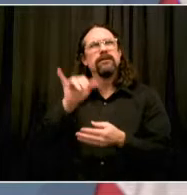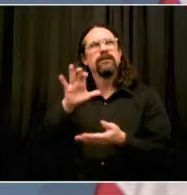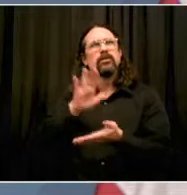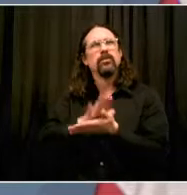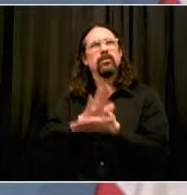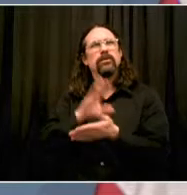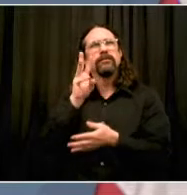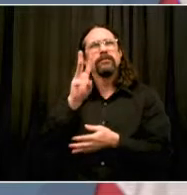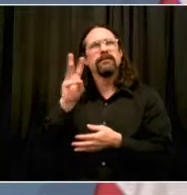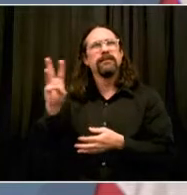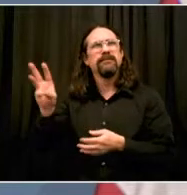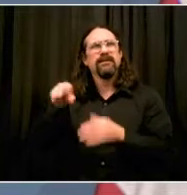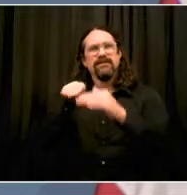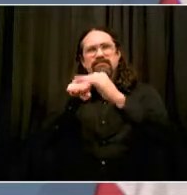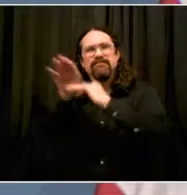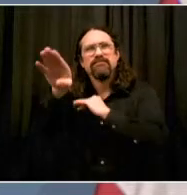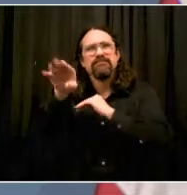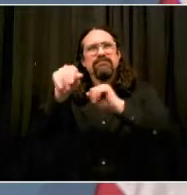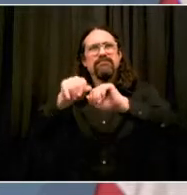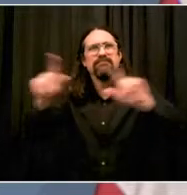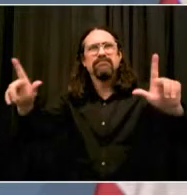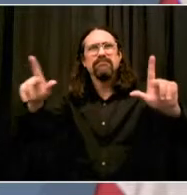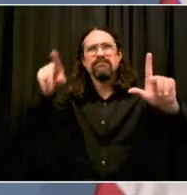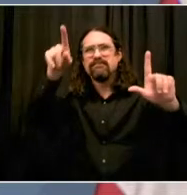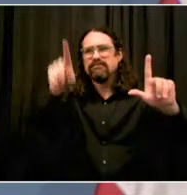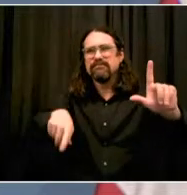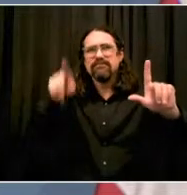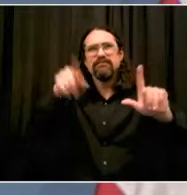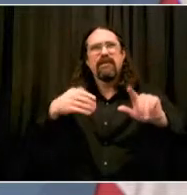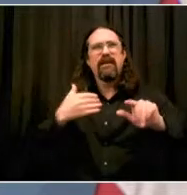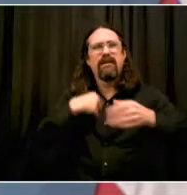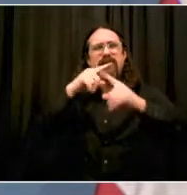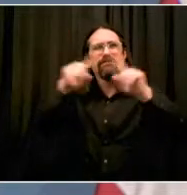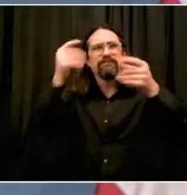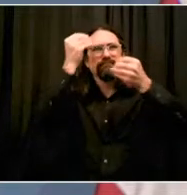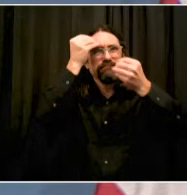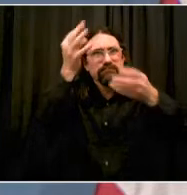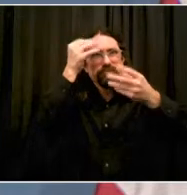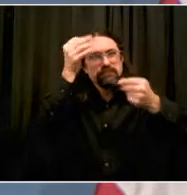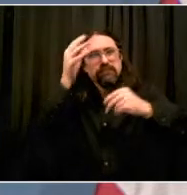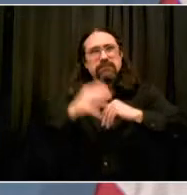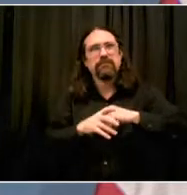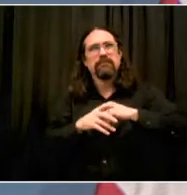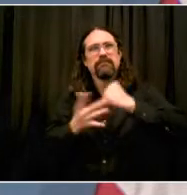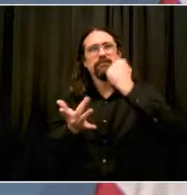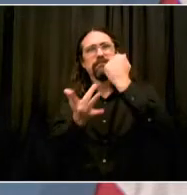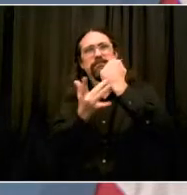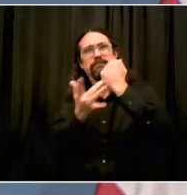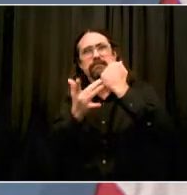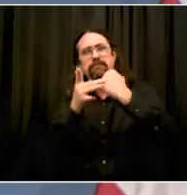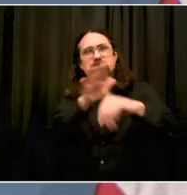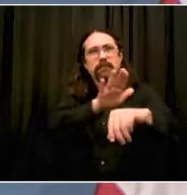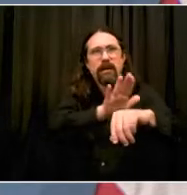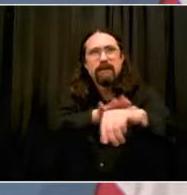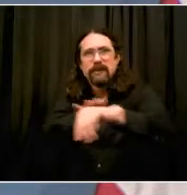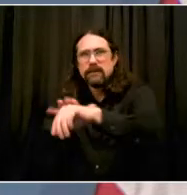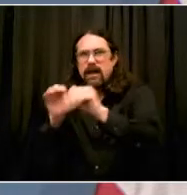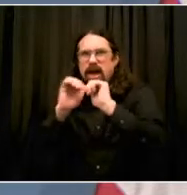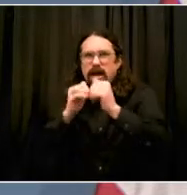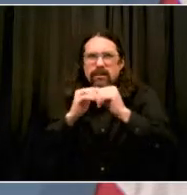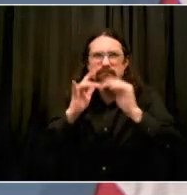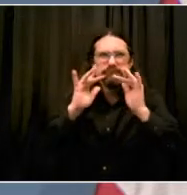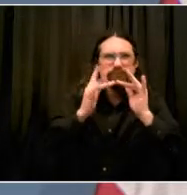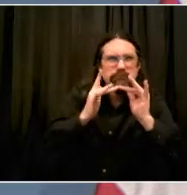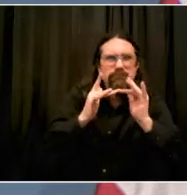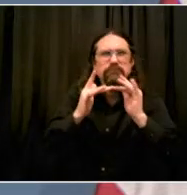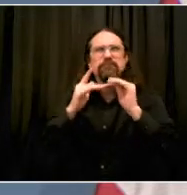getting devices into the hands of students. We know that schools have also assigned some of their own in-school devices for students to take home during